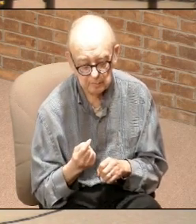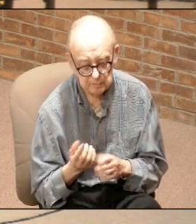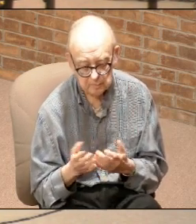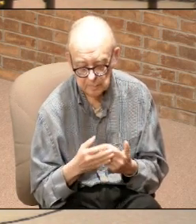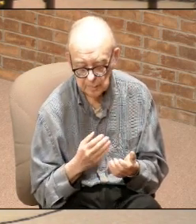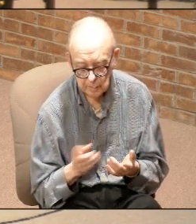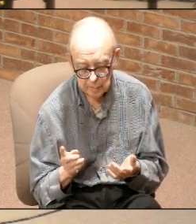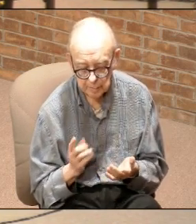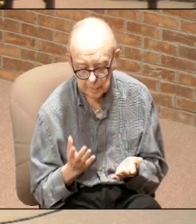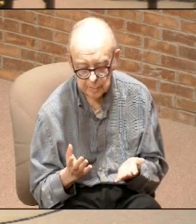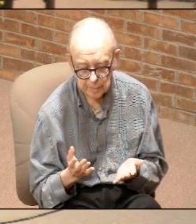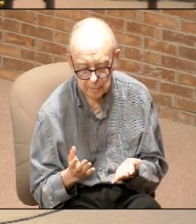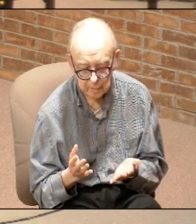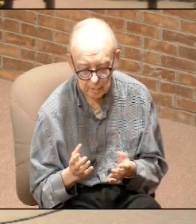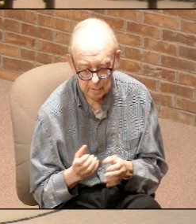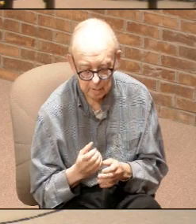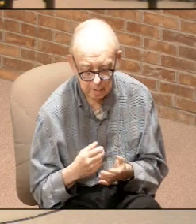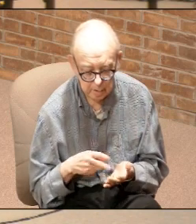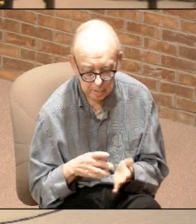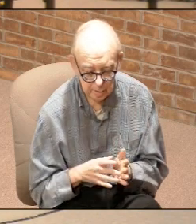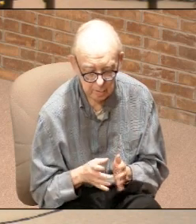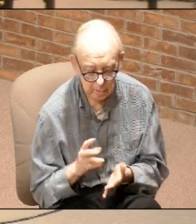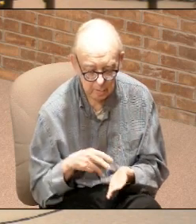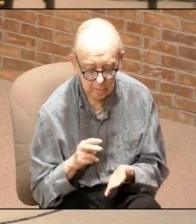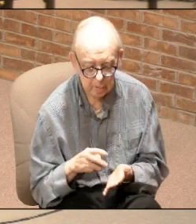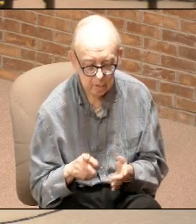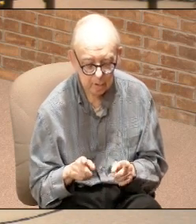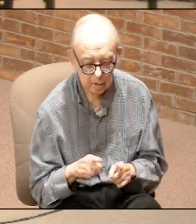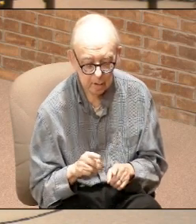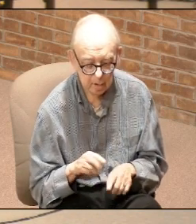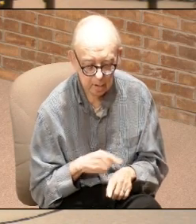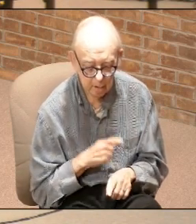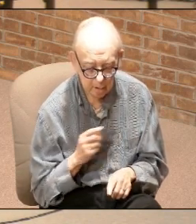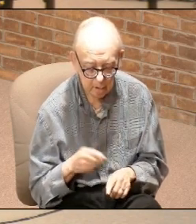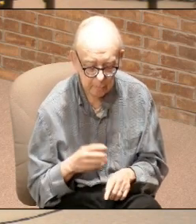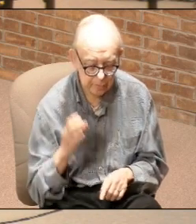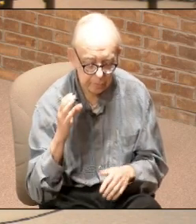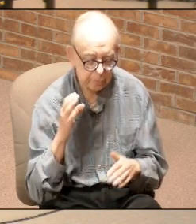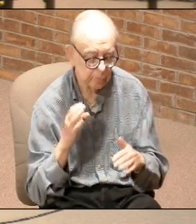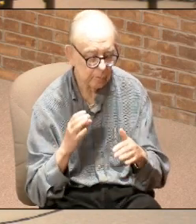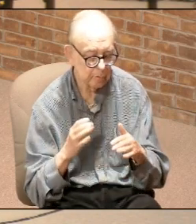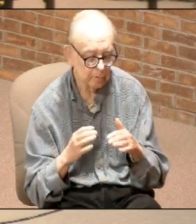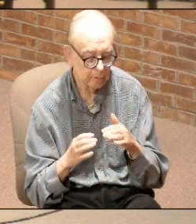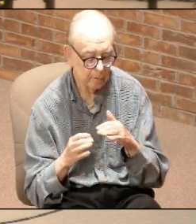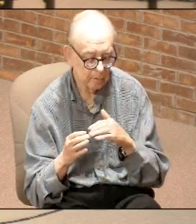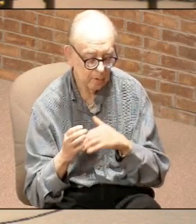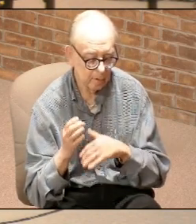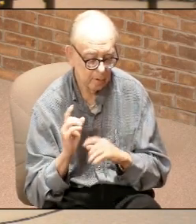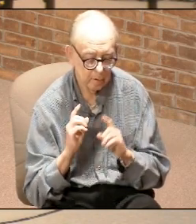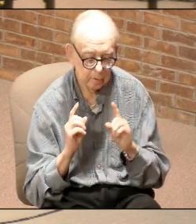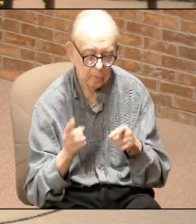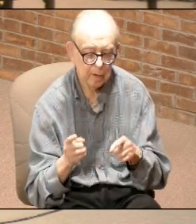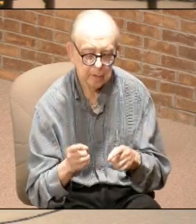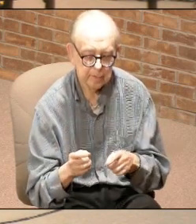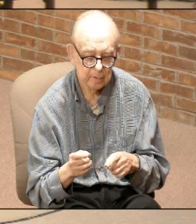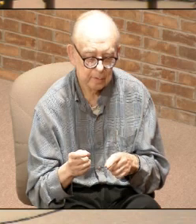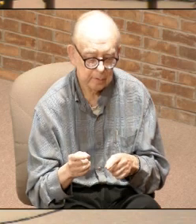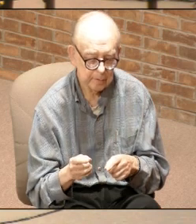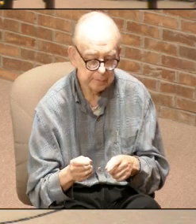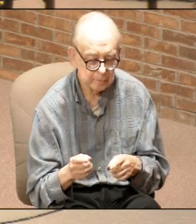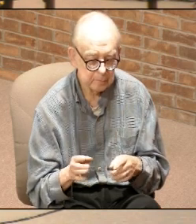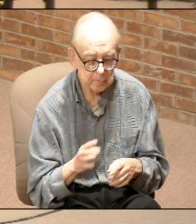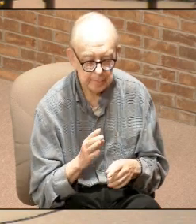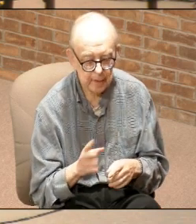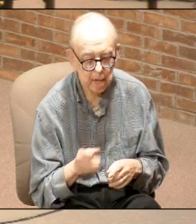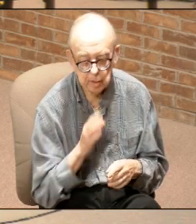he got up as soon as the sun was coming up he would go out and he would